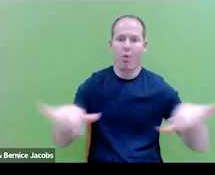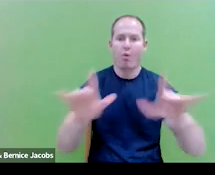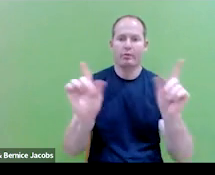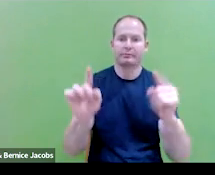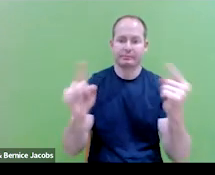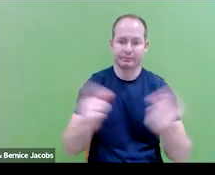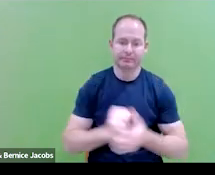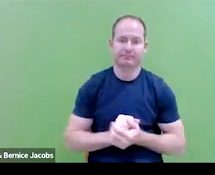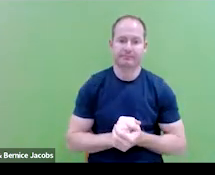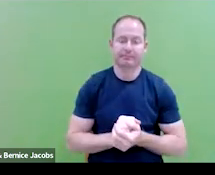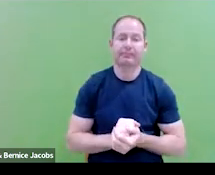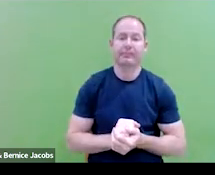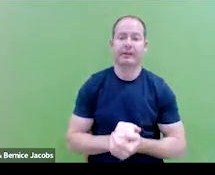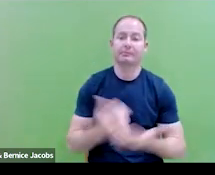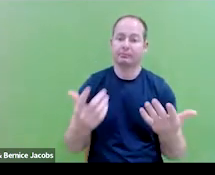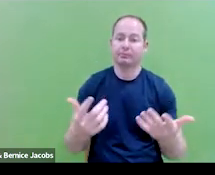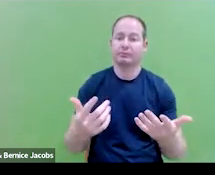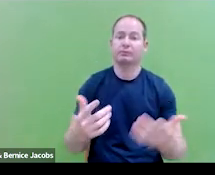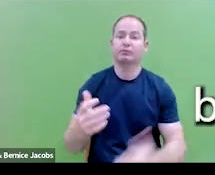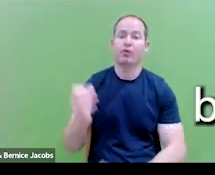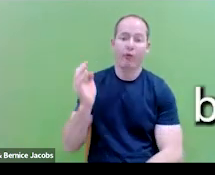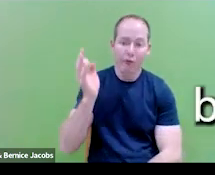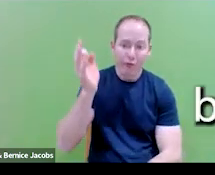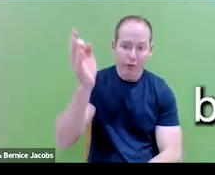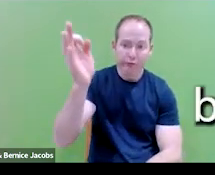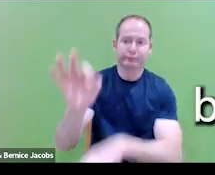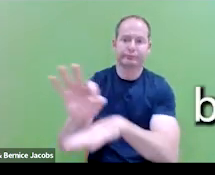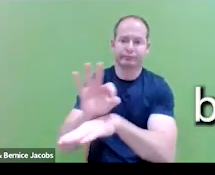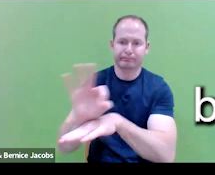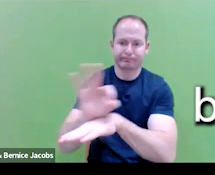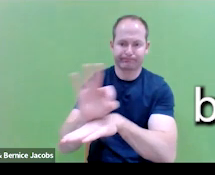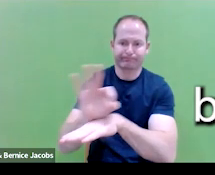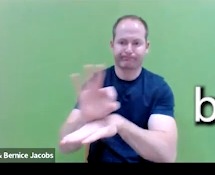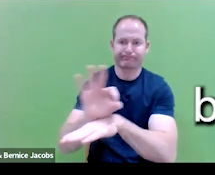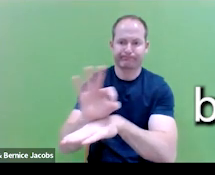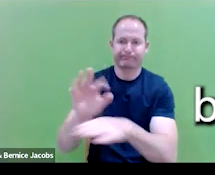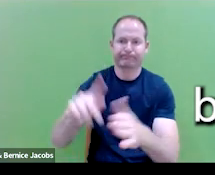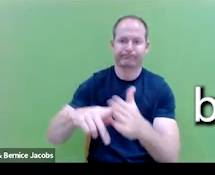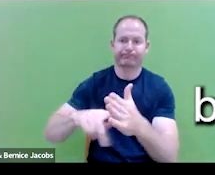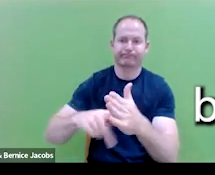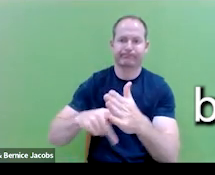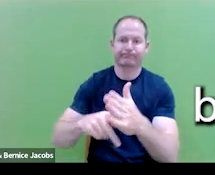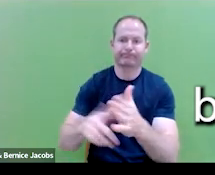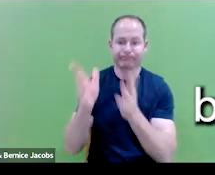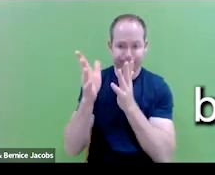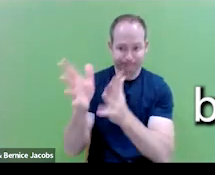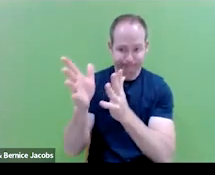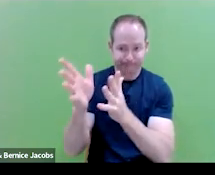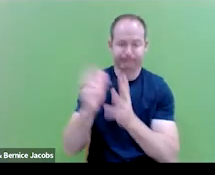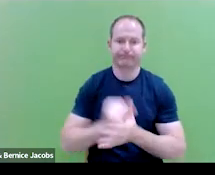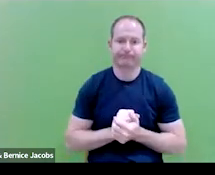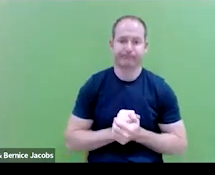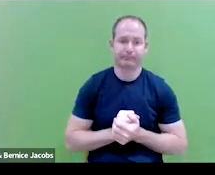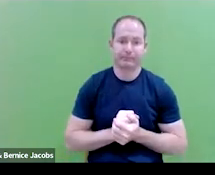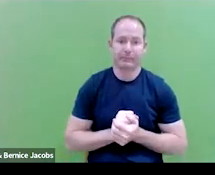says, I'm designing for my future self, because should all of us be lucky enough to one day become a person who